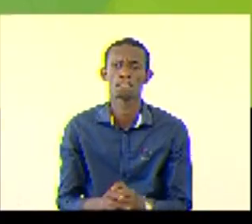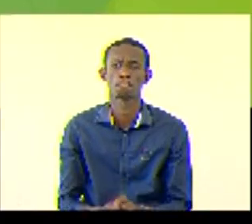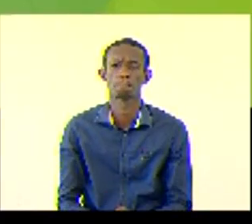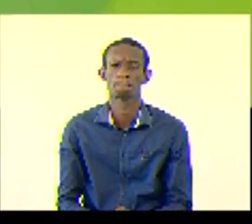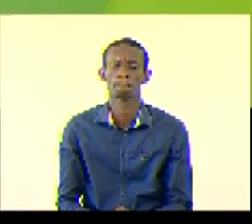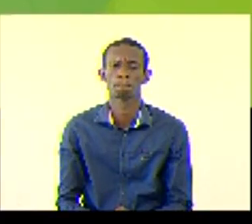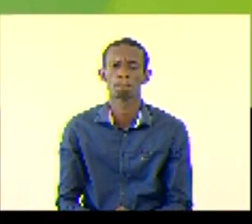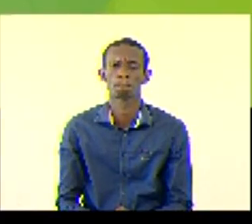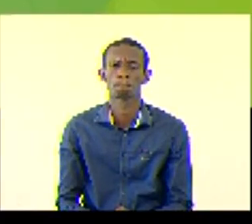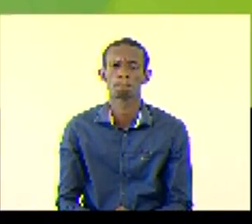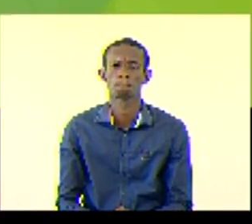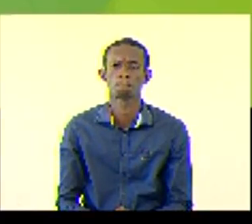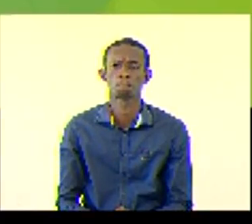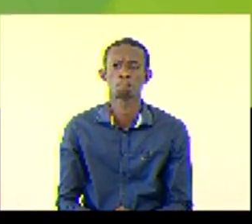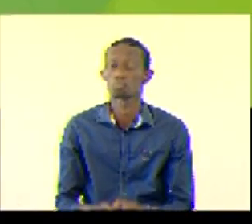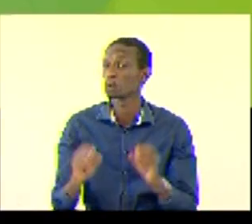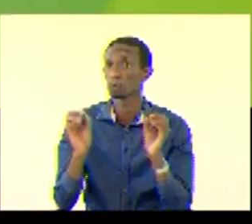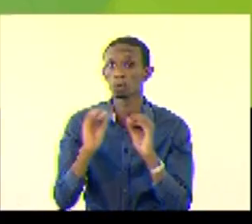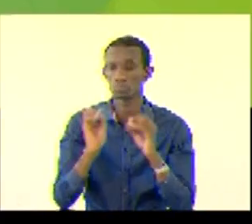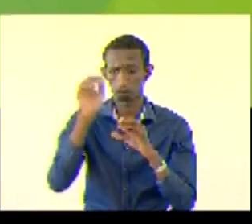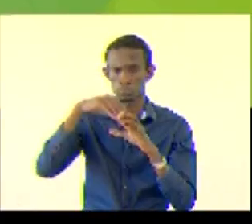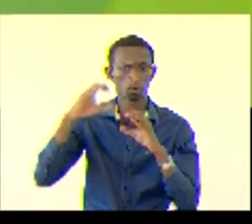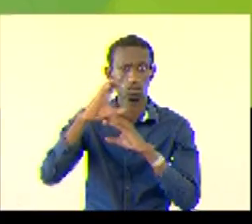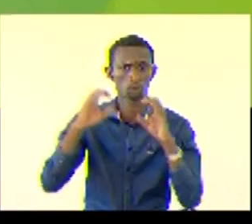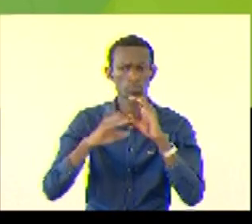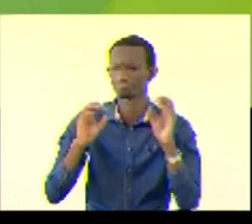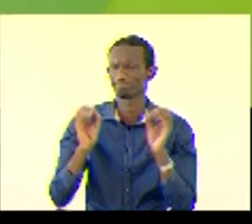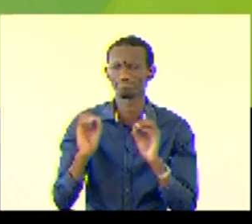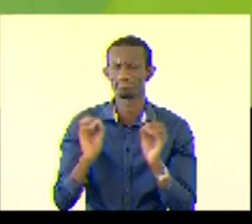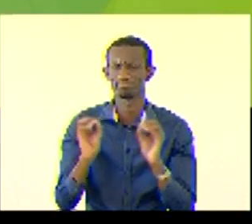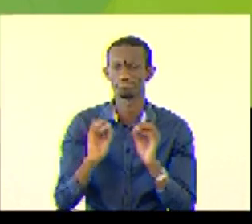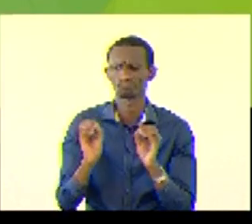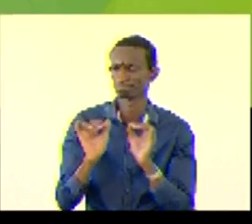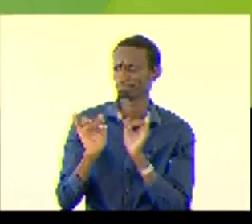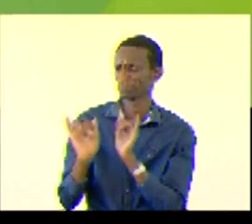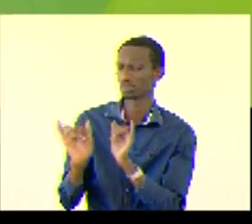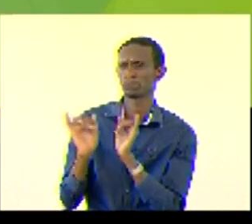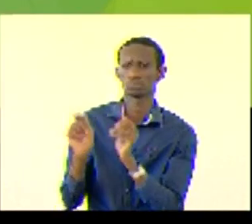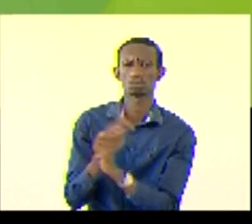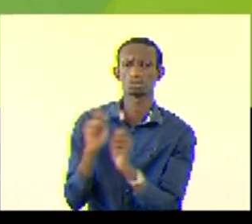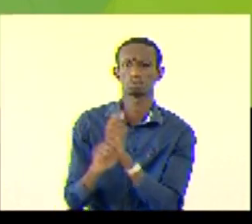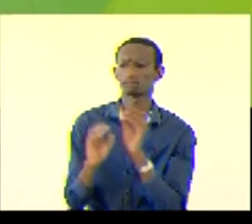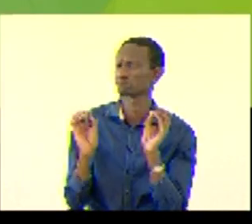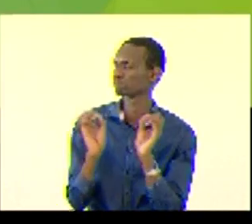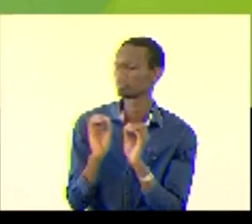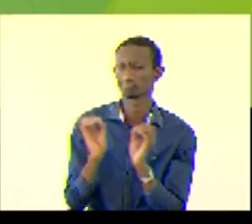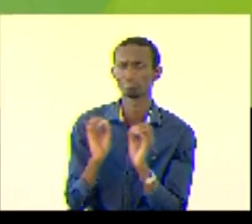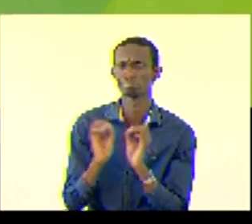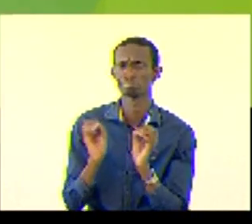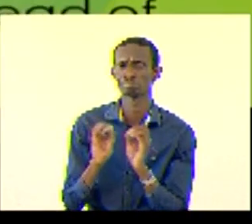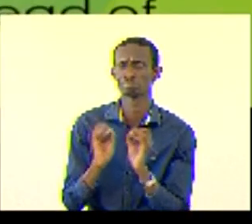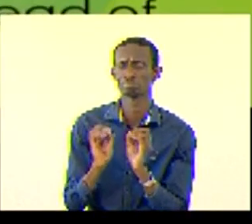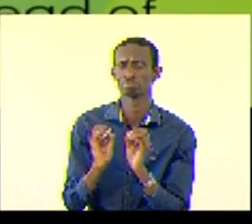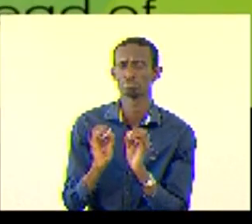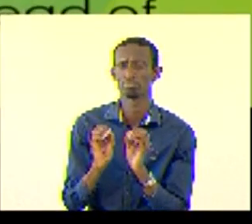They don't take part in a chemical reaction, and they remain unchanged at the end of the reaction.